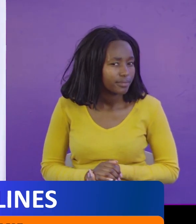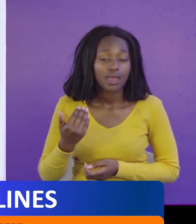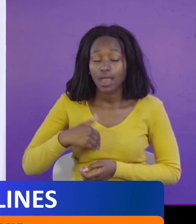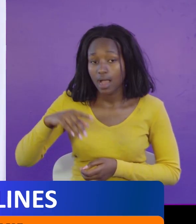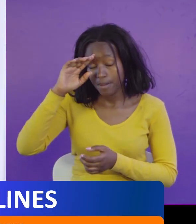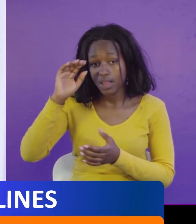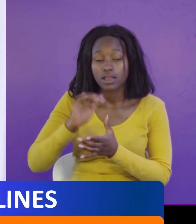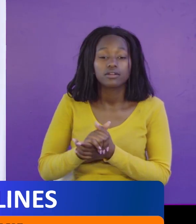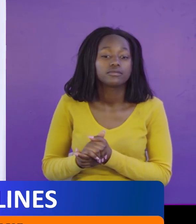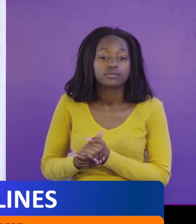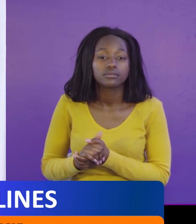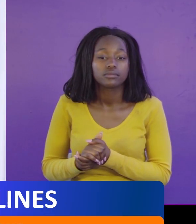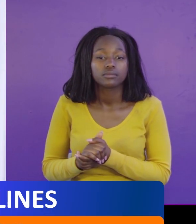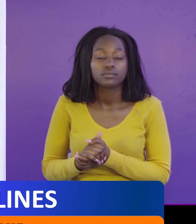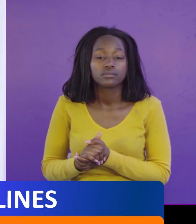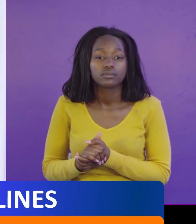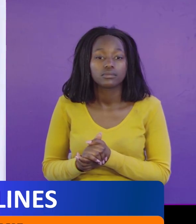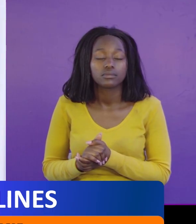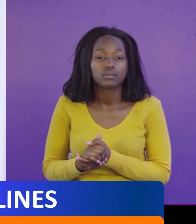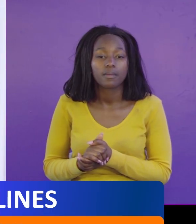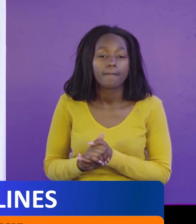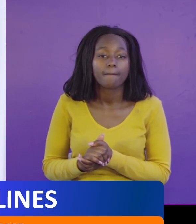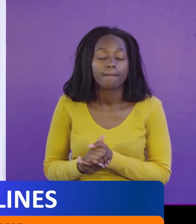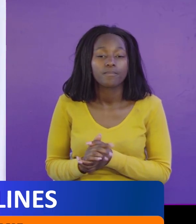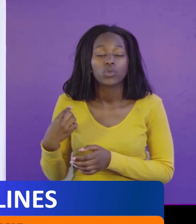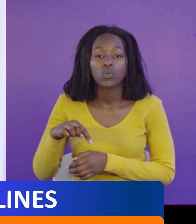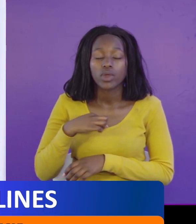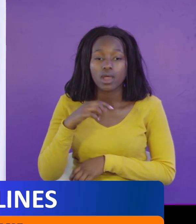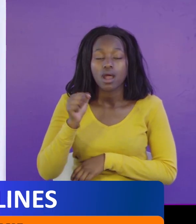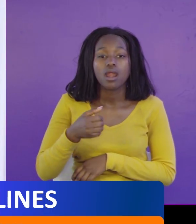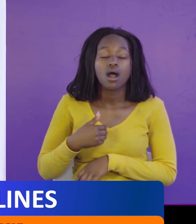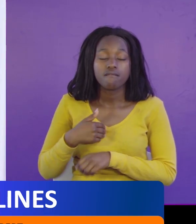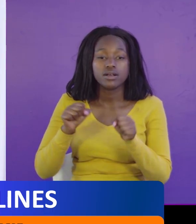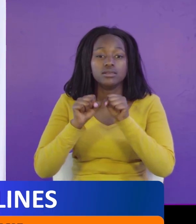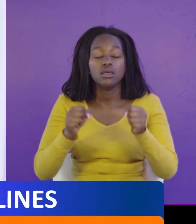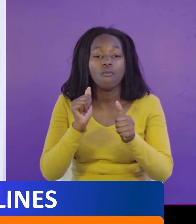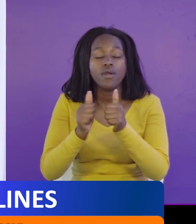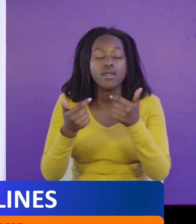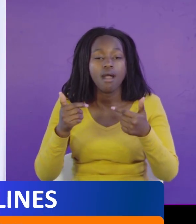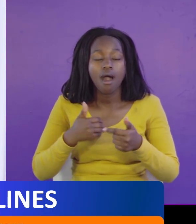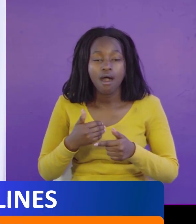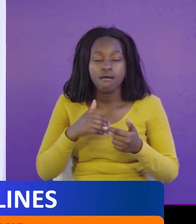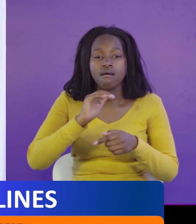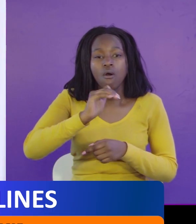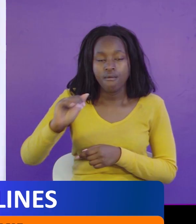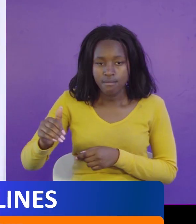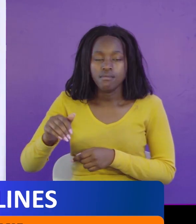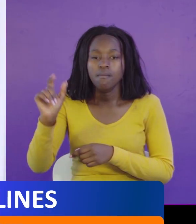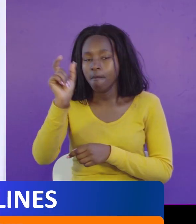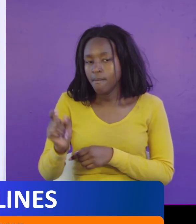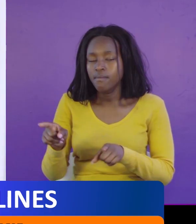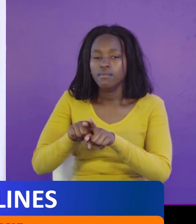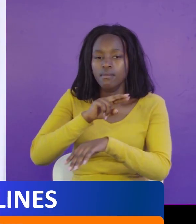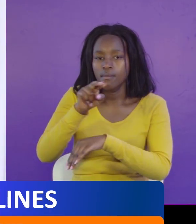ripe for a three-tier system that has county, regional, and national governments. We need a